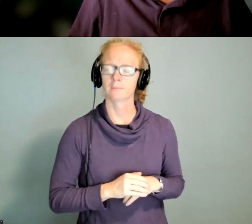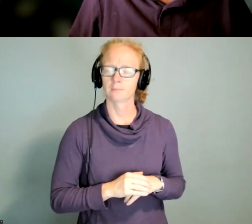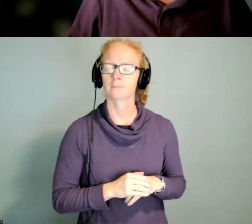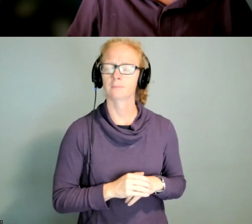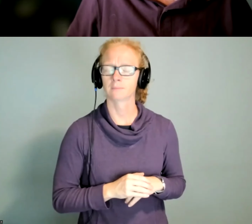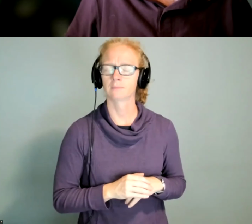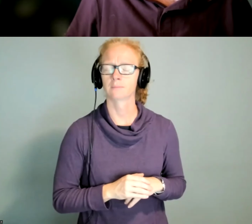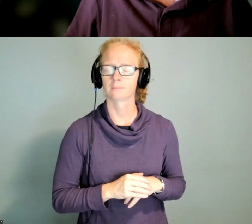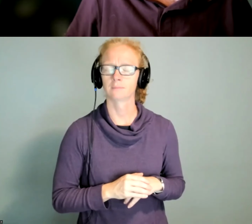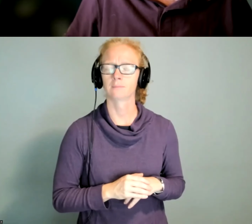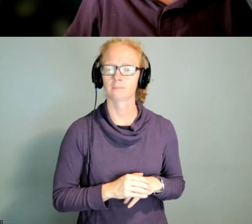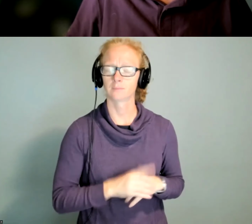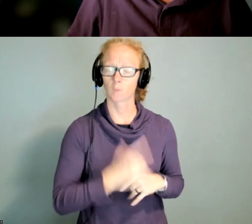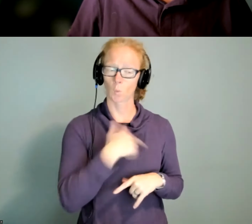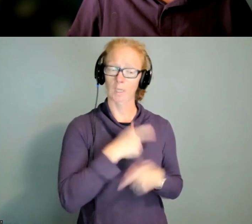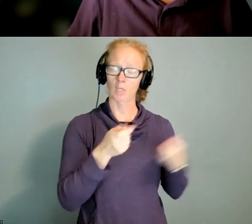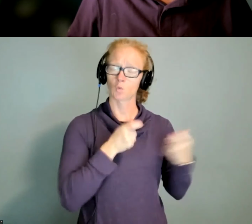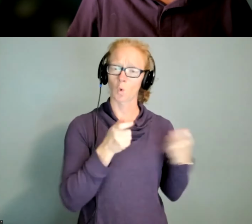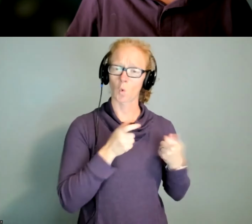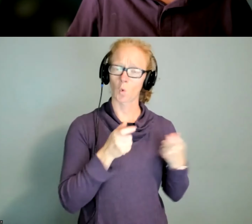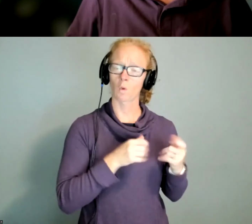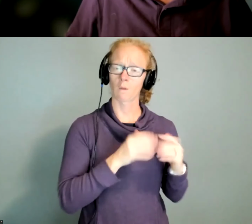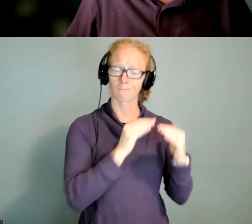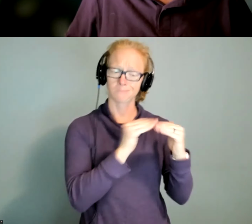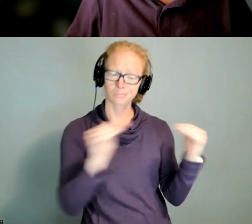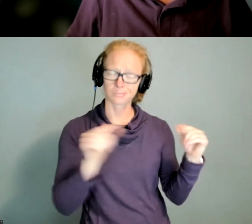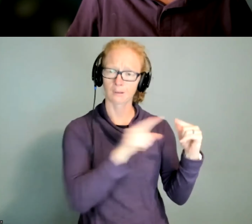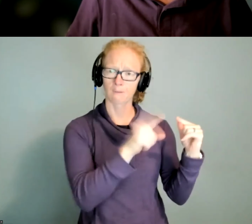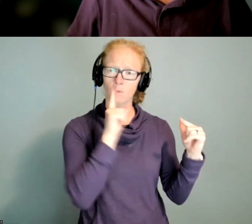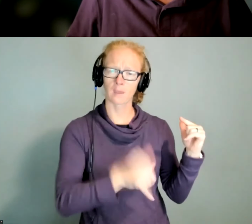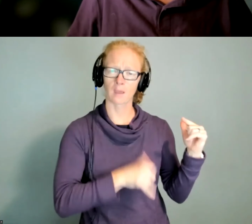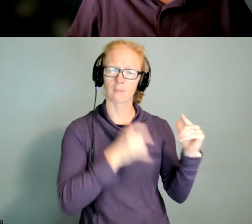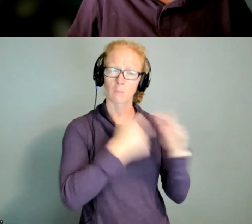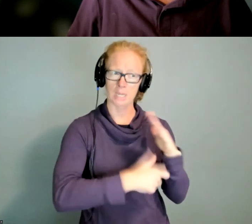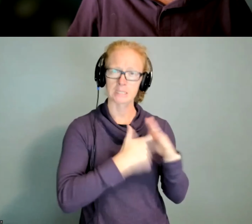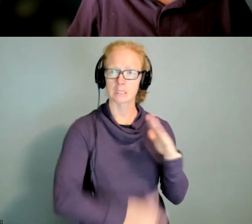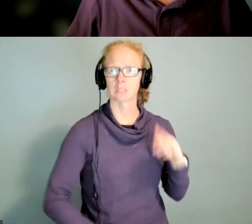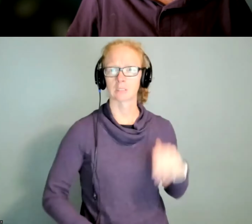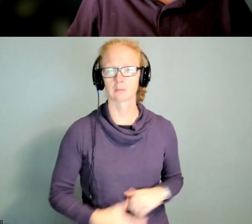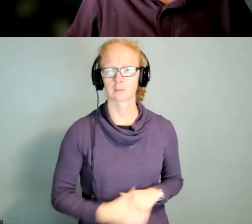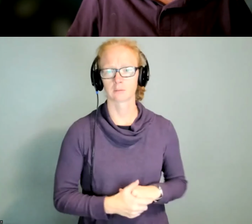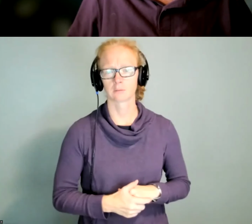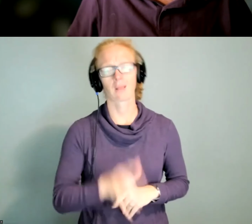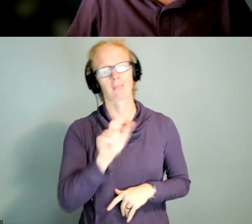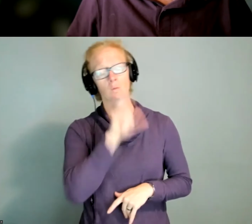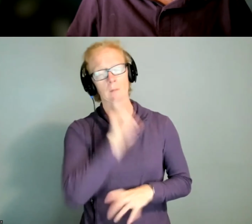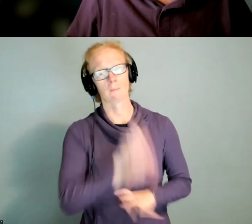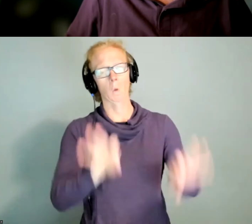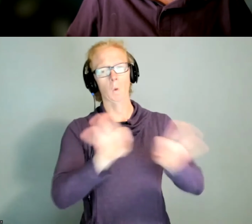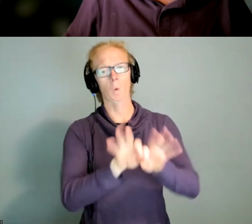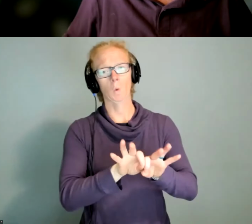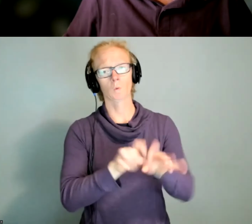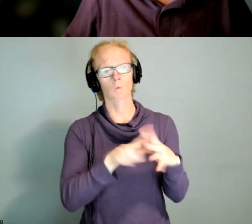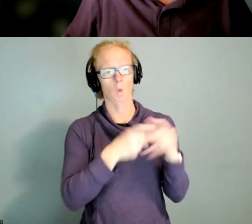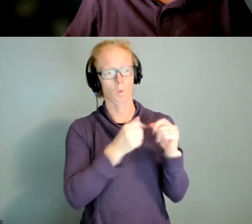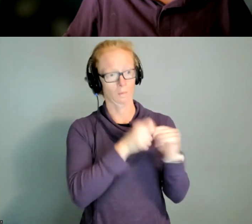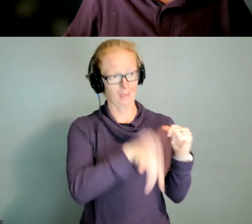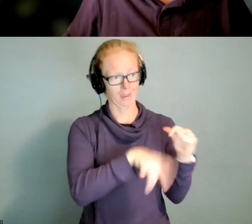we can control where it goes and pricing and so forth like that. So that's kind of a big deal to build off of.